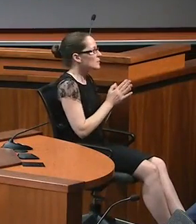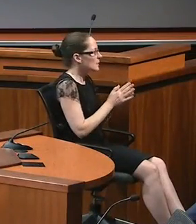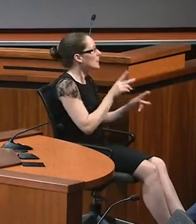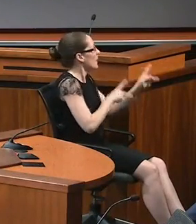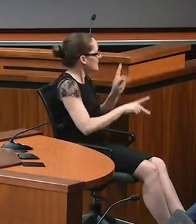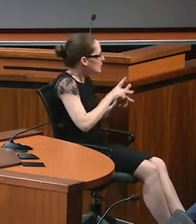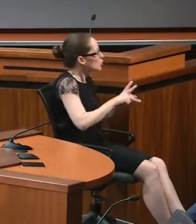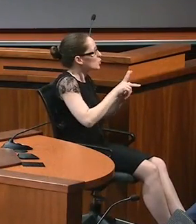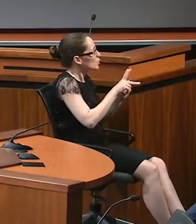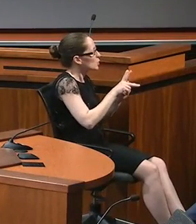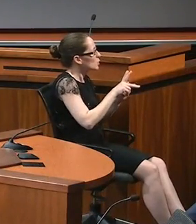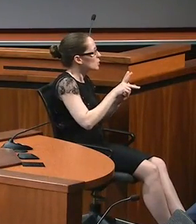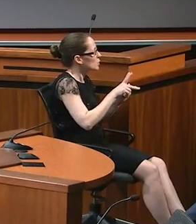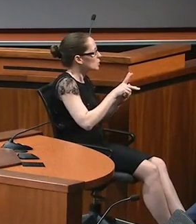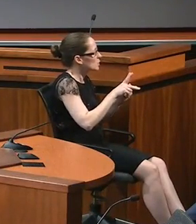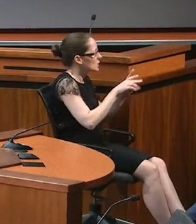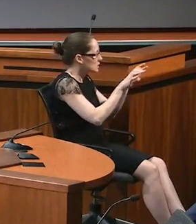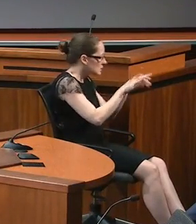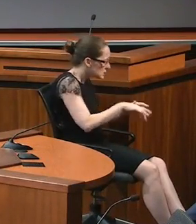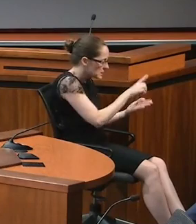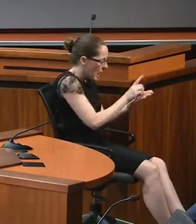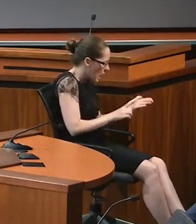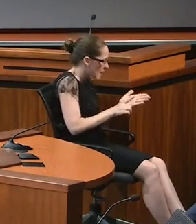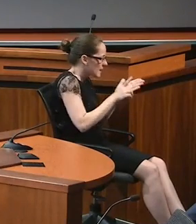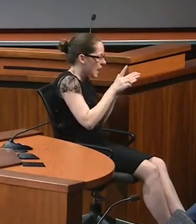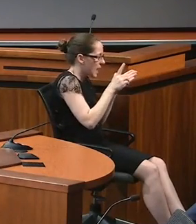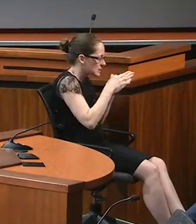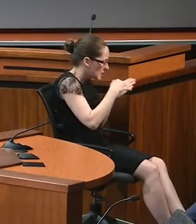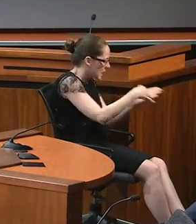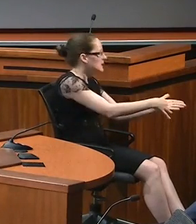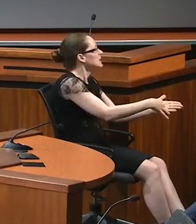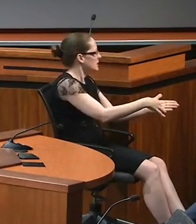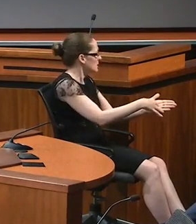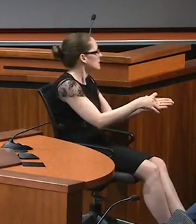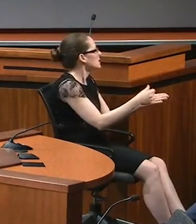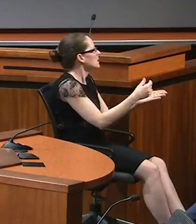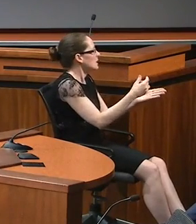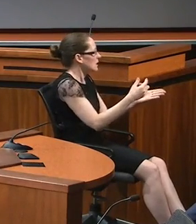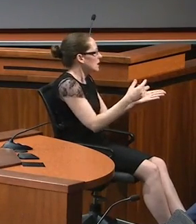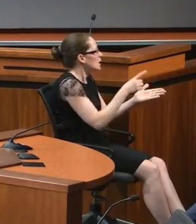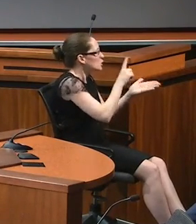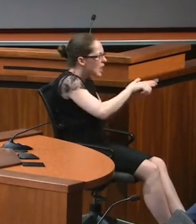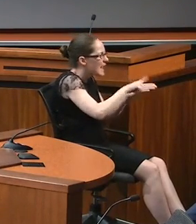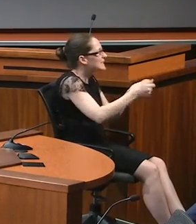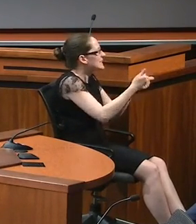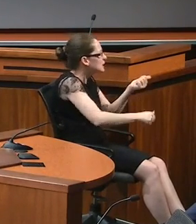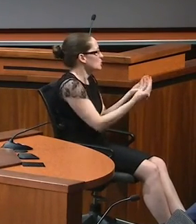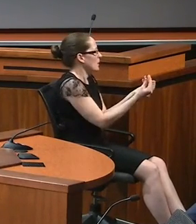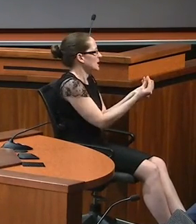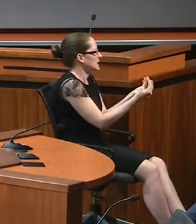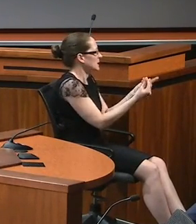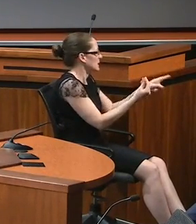with charts that had property by property. This is the flood depth that was reported. So we used that as a spot check when